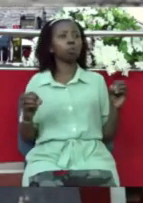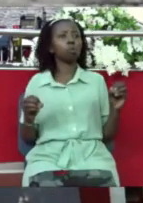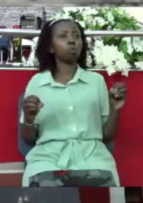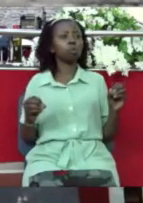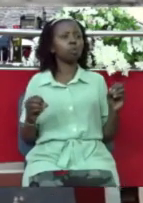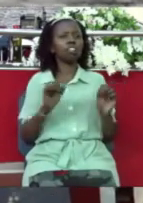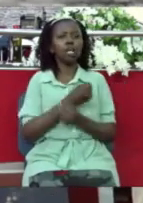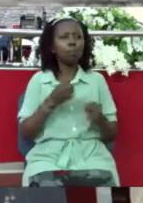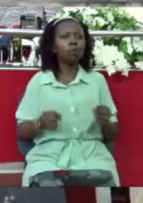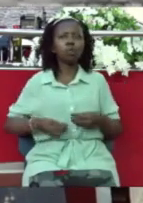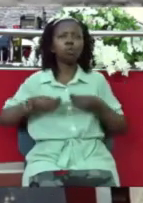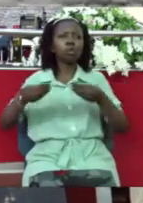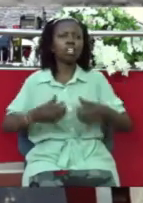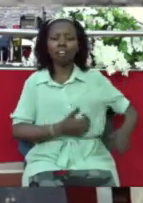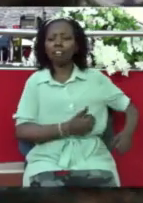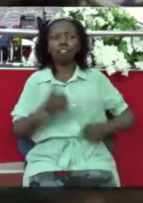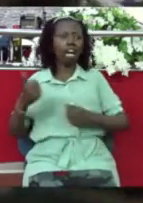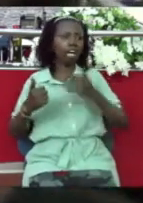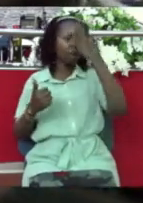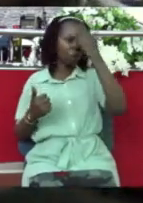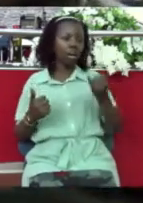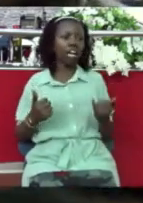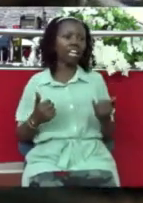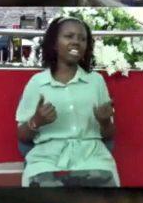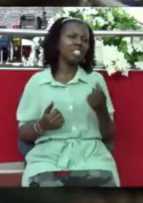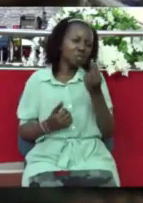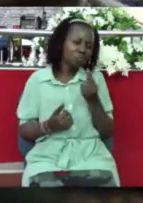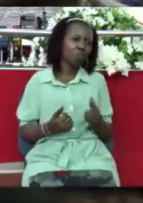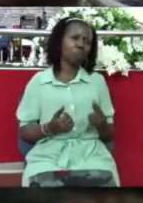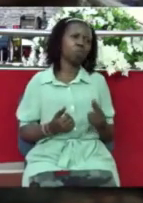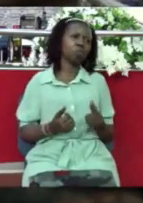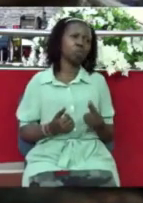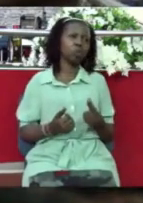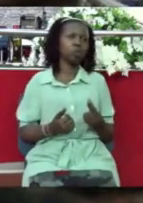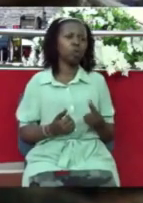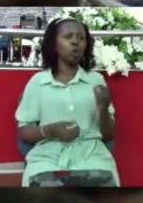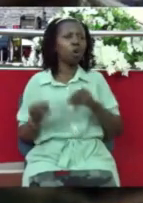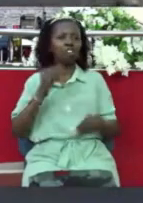security. Unaiweka kwa mfuko. Security. You just put it in the pocket.